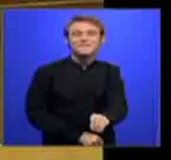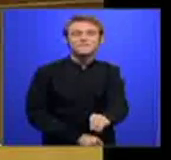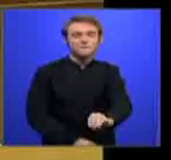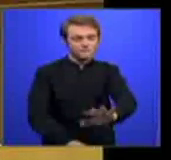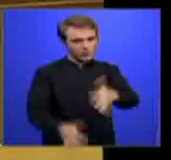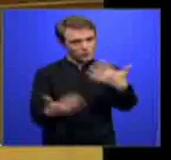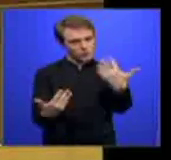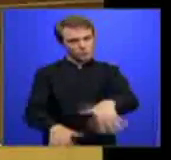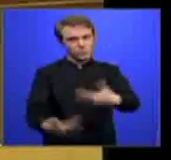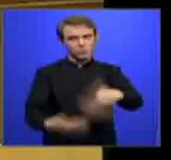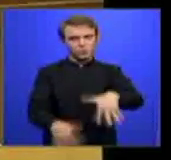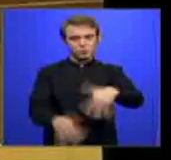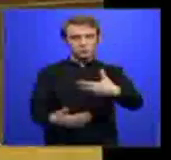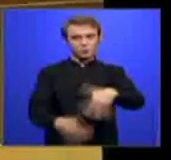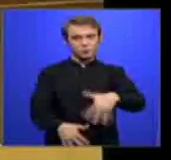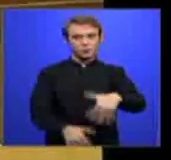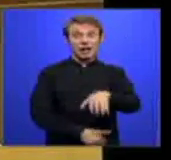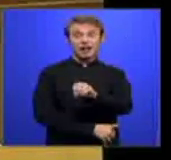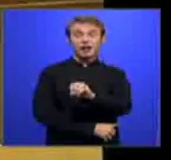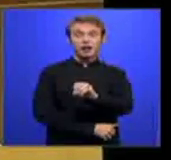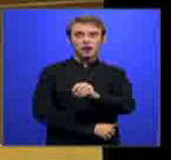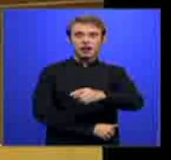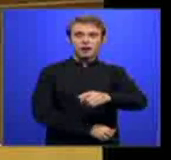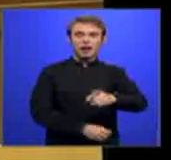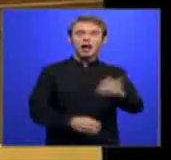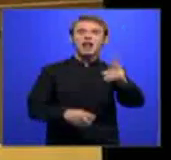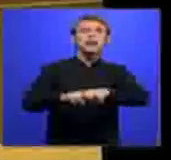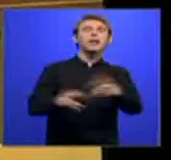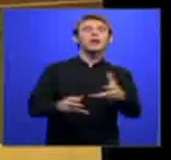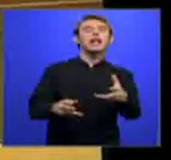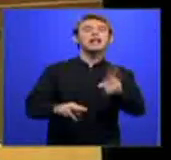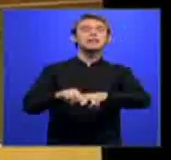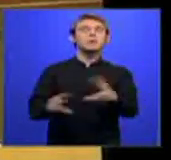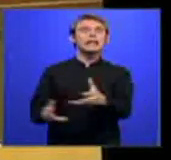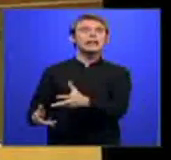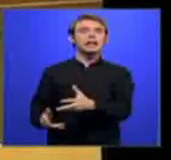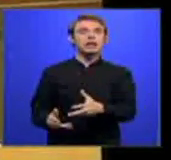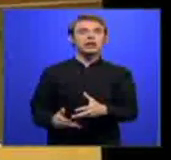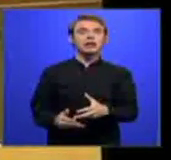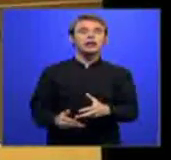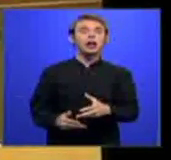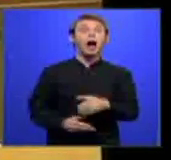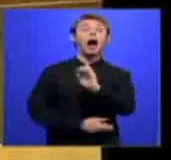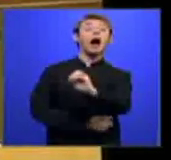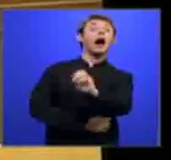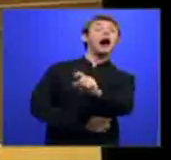Ukhona wekunene la. Mazi uhleli ngapha kodwa ukhona. Nango